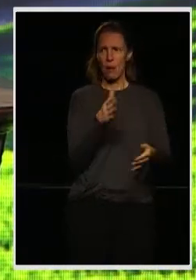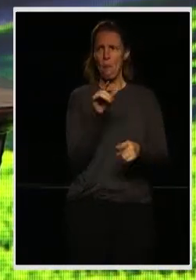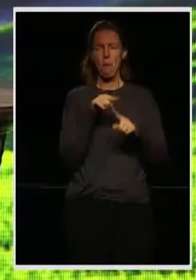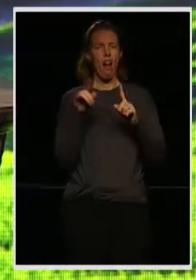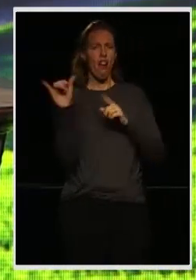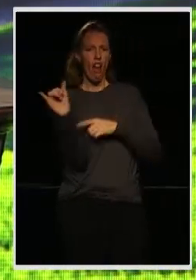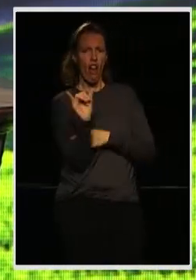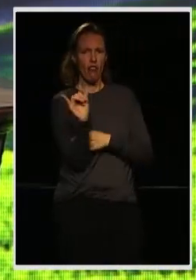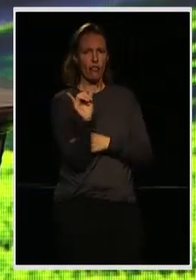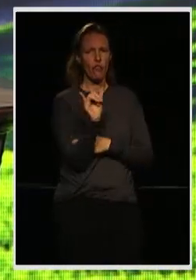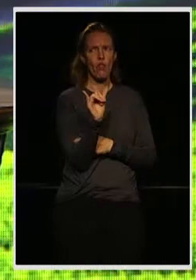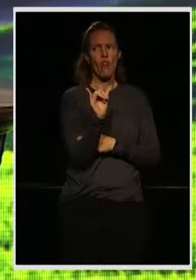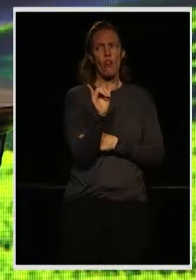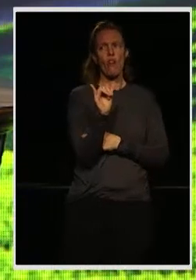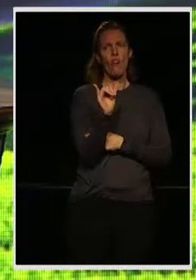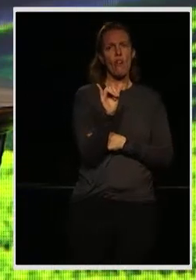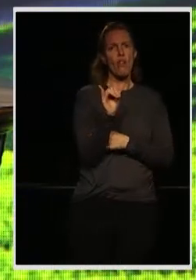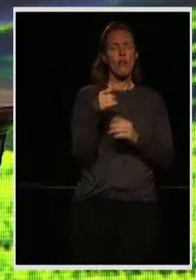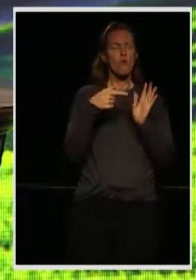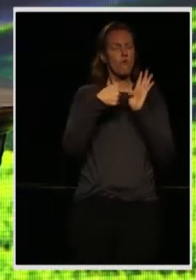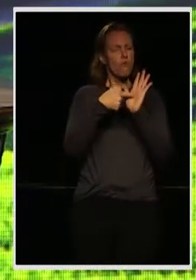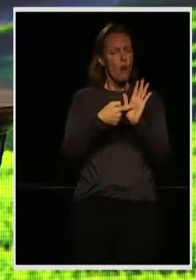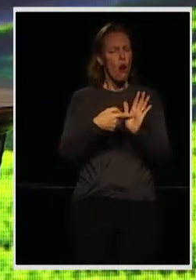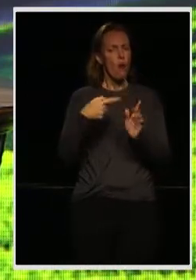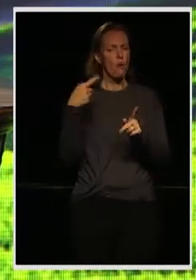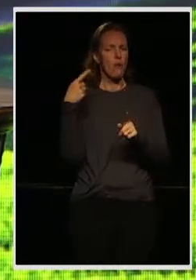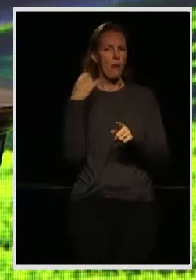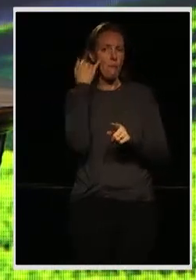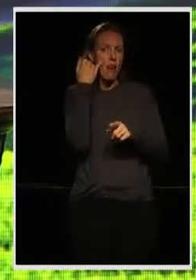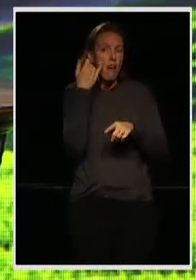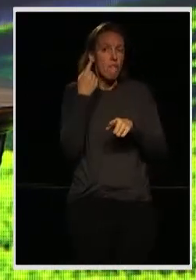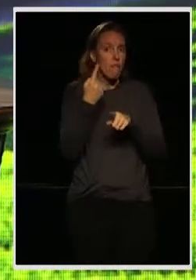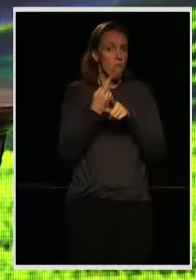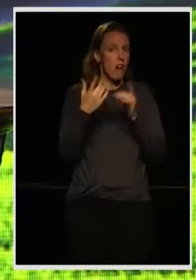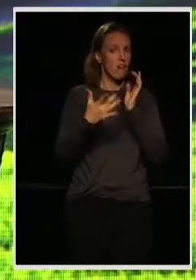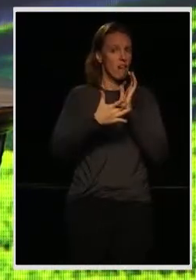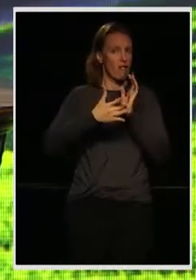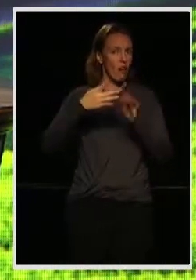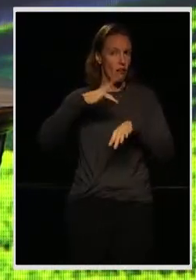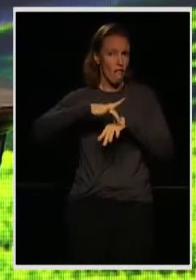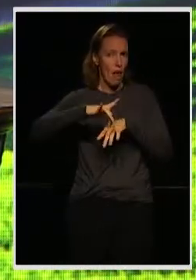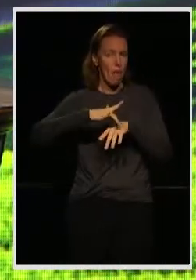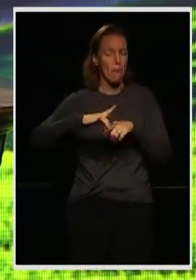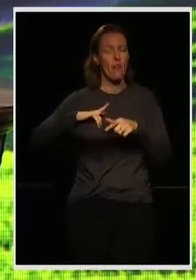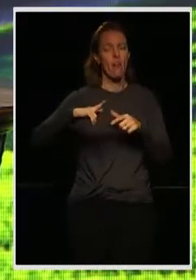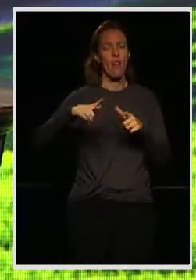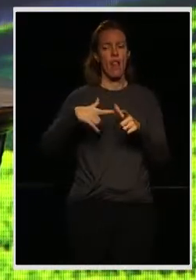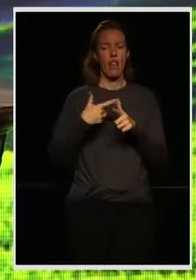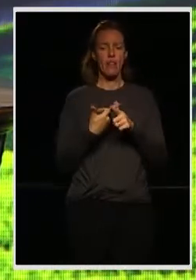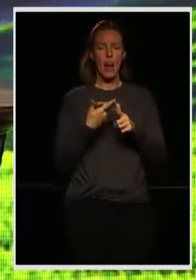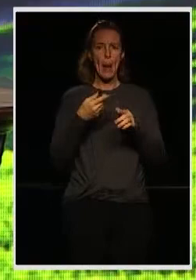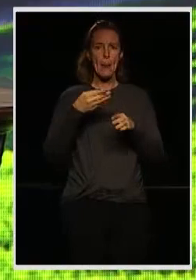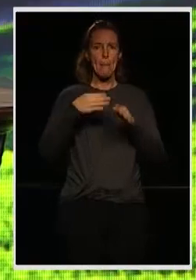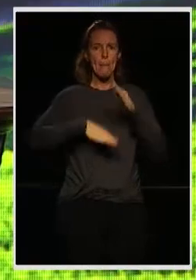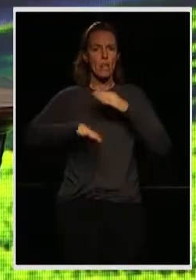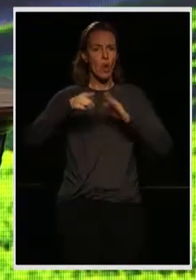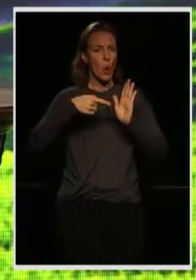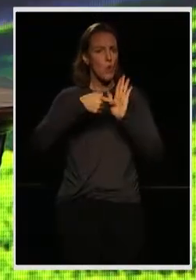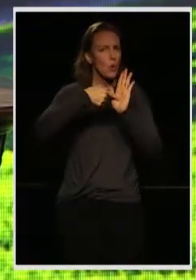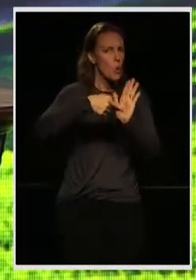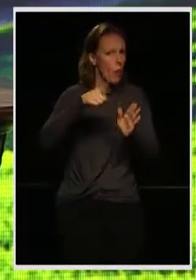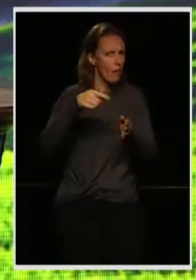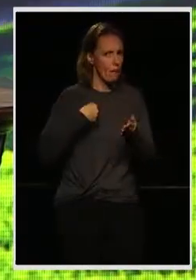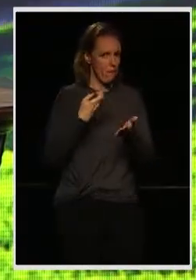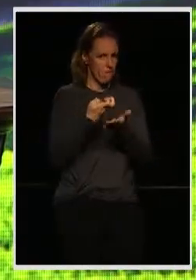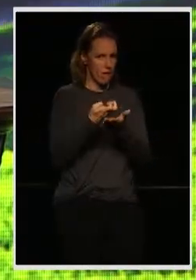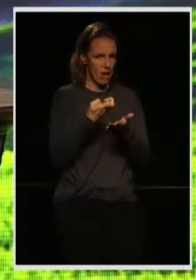also, show them if there are technologies available, and then basically show them the financial